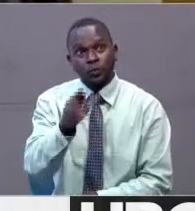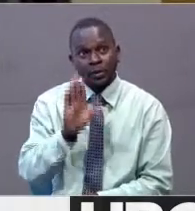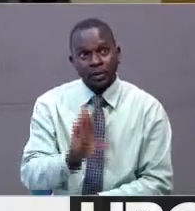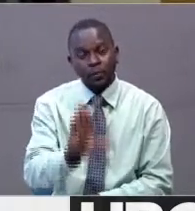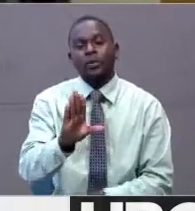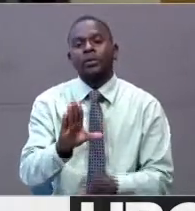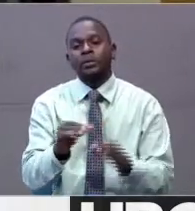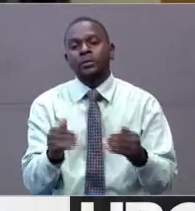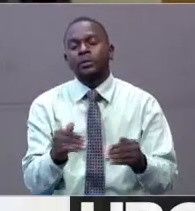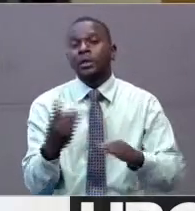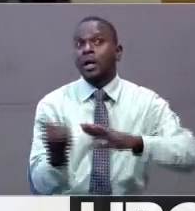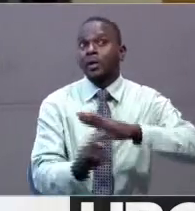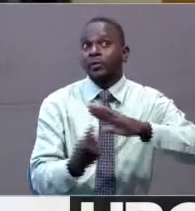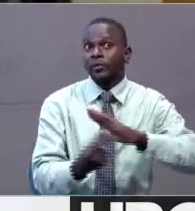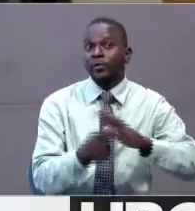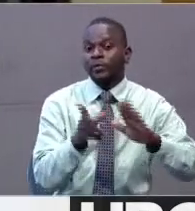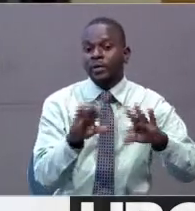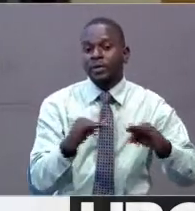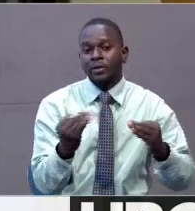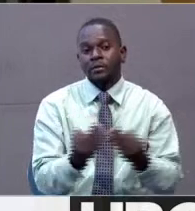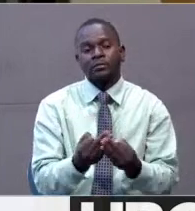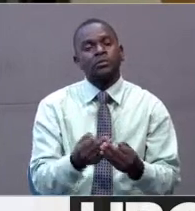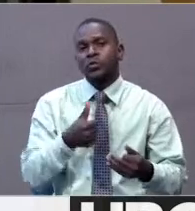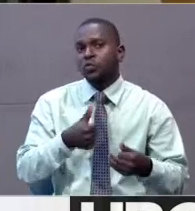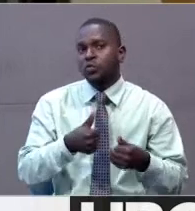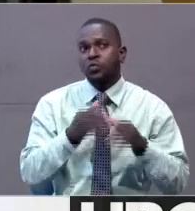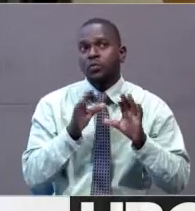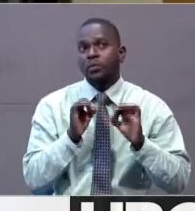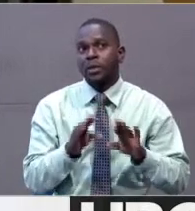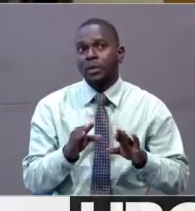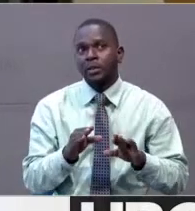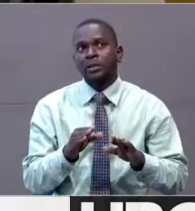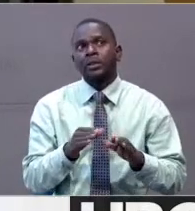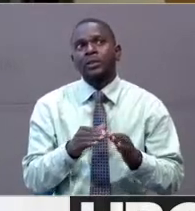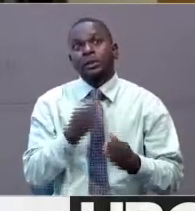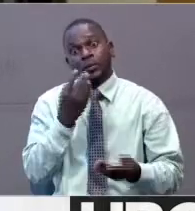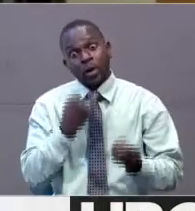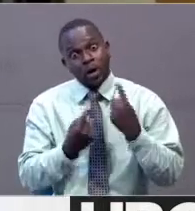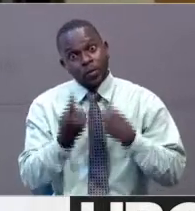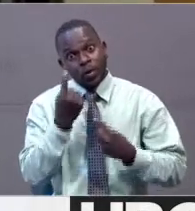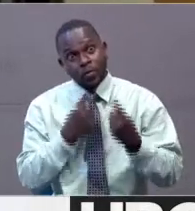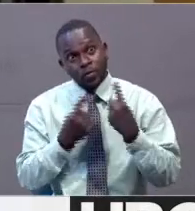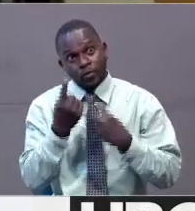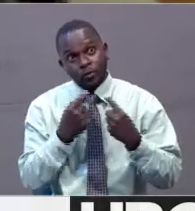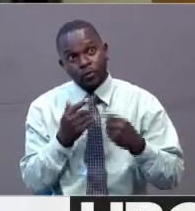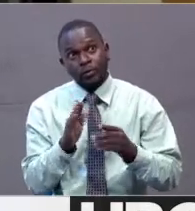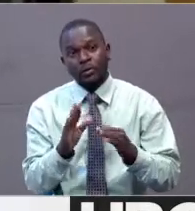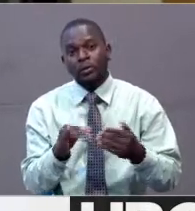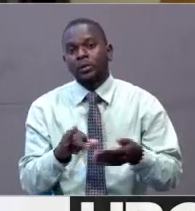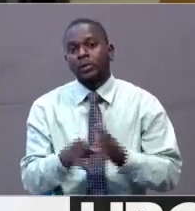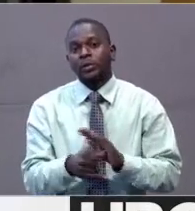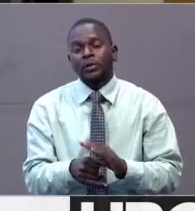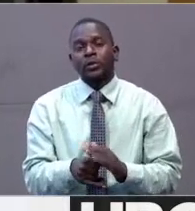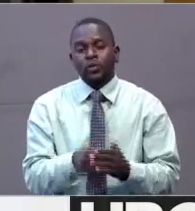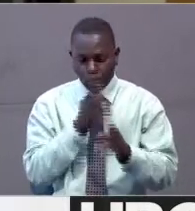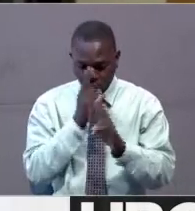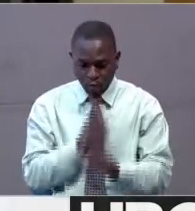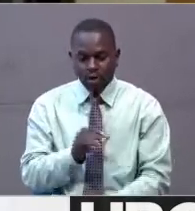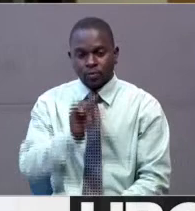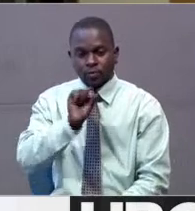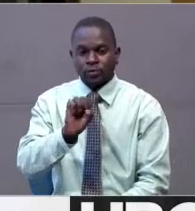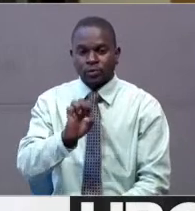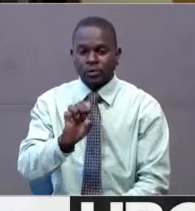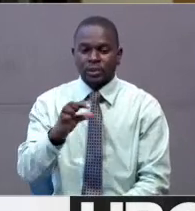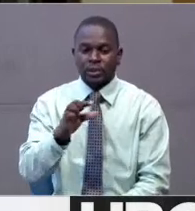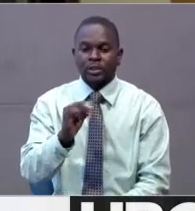own. So the conditions of their families are also not good. Everyone is weeping, everyone is crying out. You know, it's now not about Honorable Segirinya, it's not about